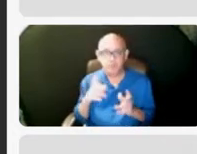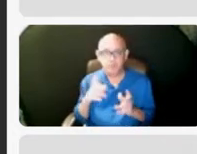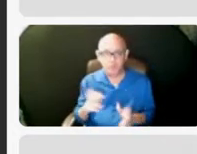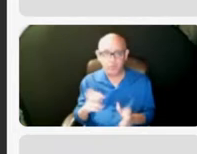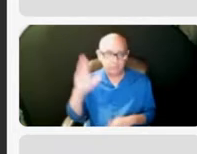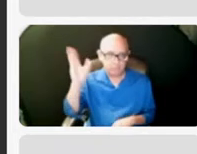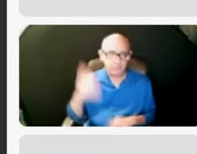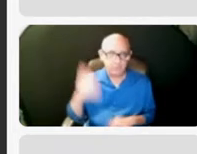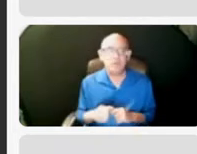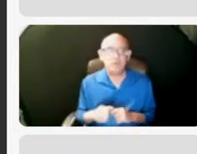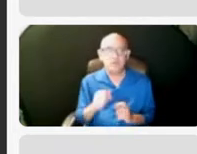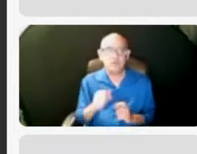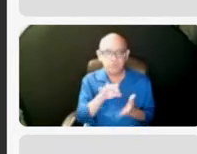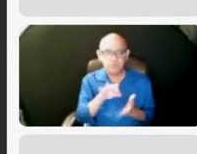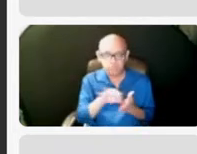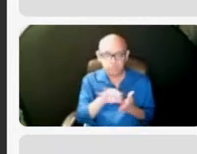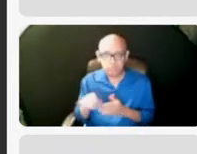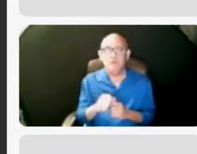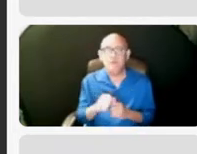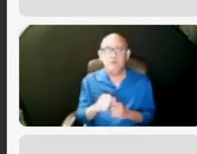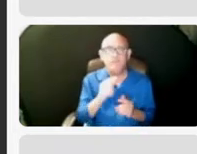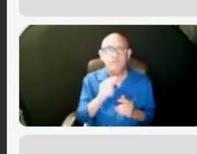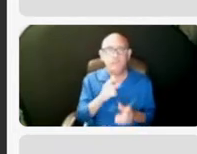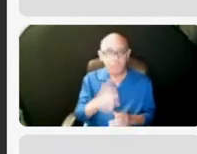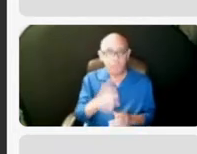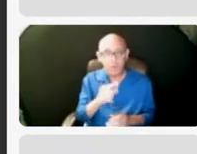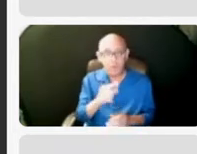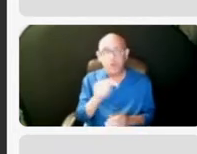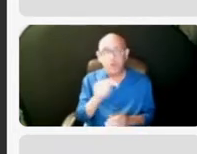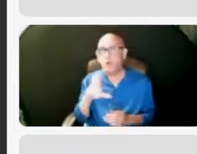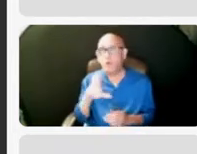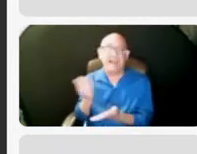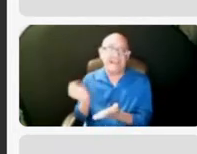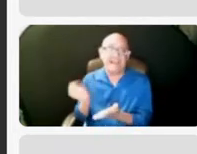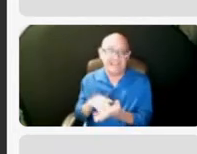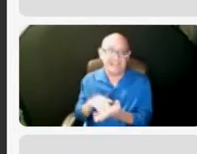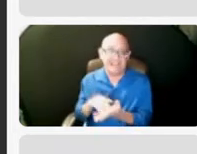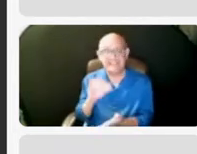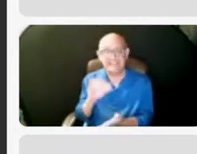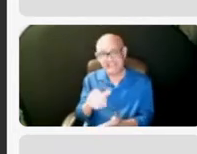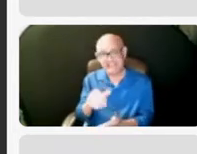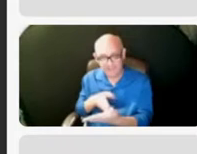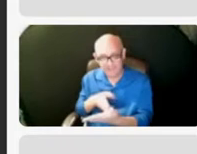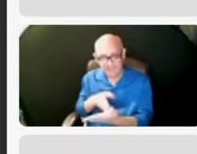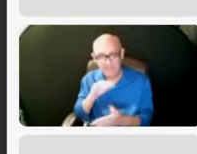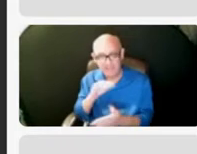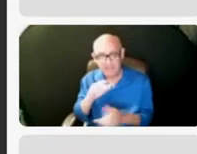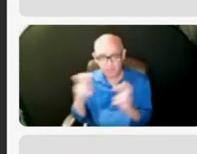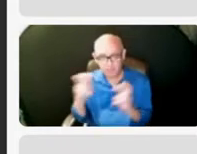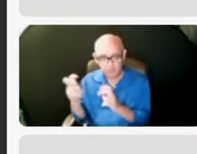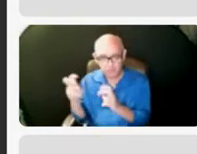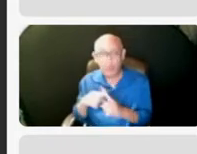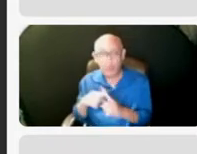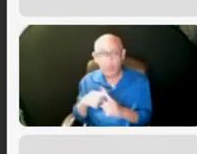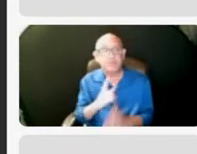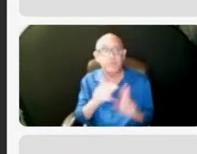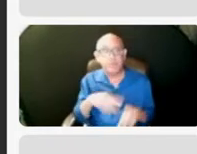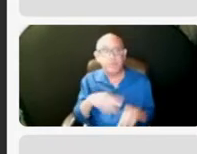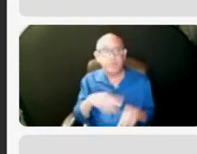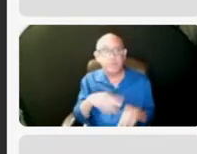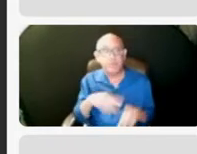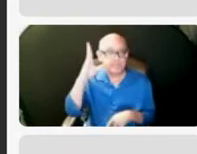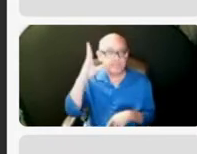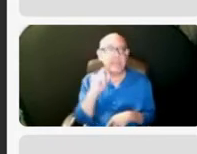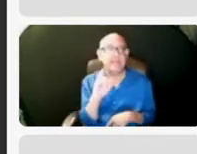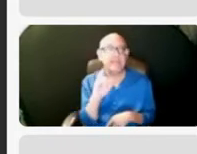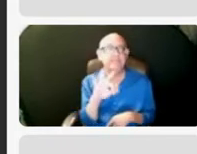for or against a particular issue and may ask that additional persons speak only if they have something to